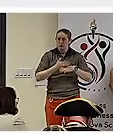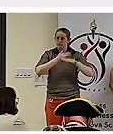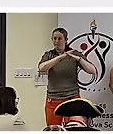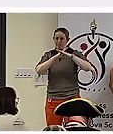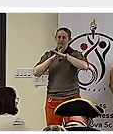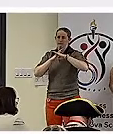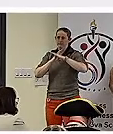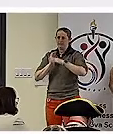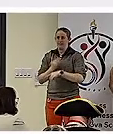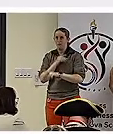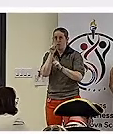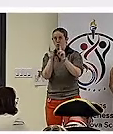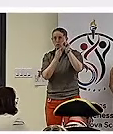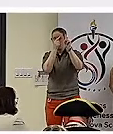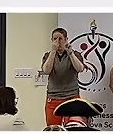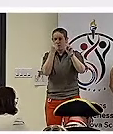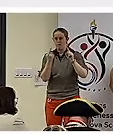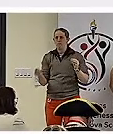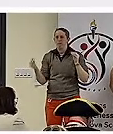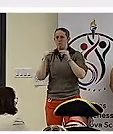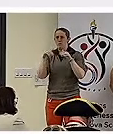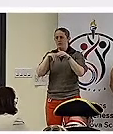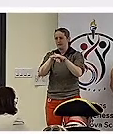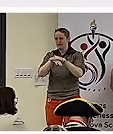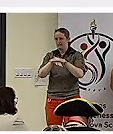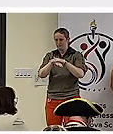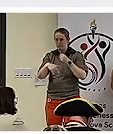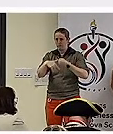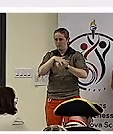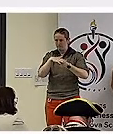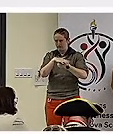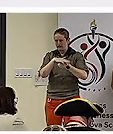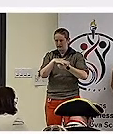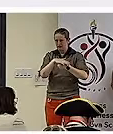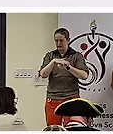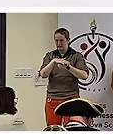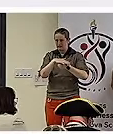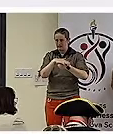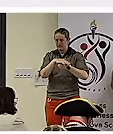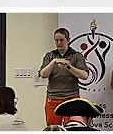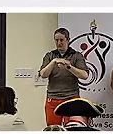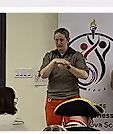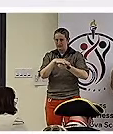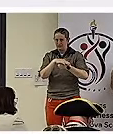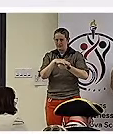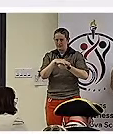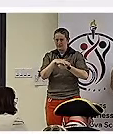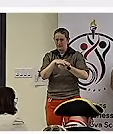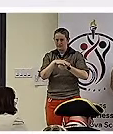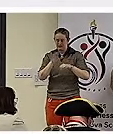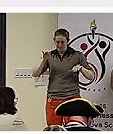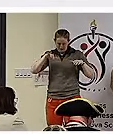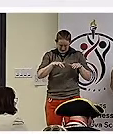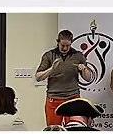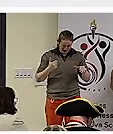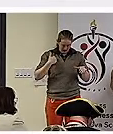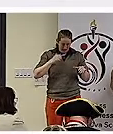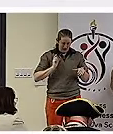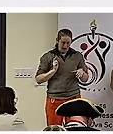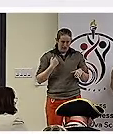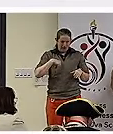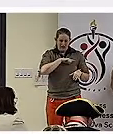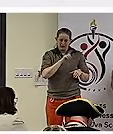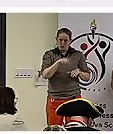more accessible and inclusive space doesn't just end with education of this day